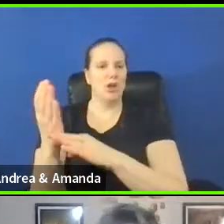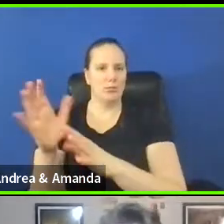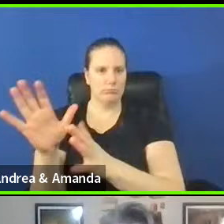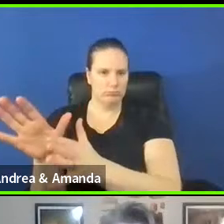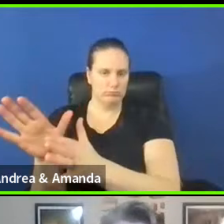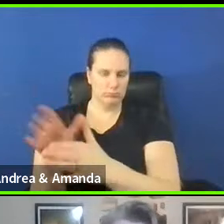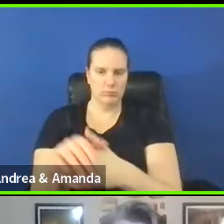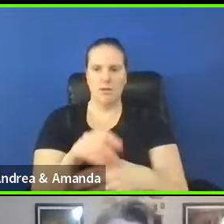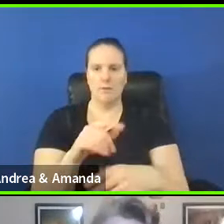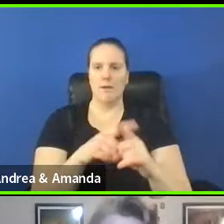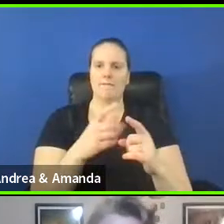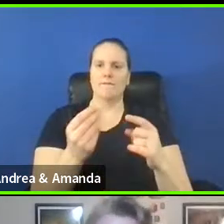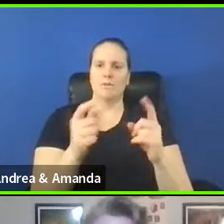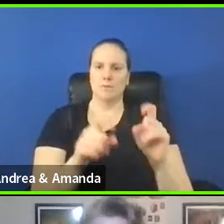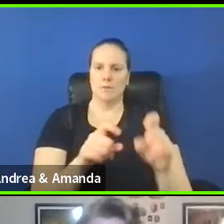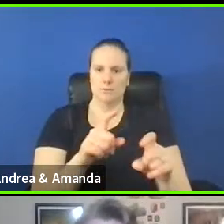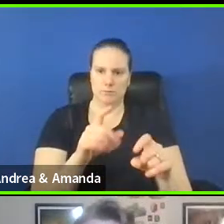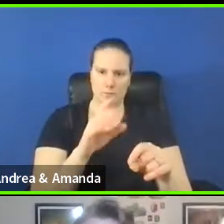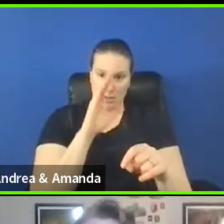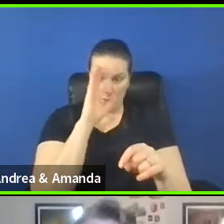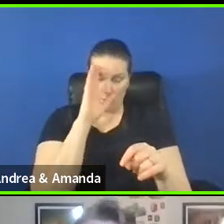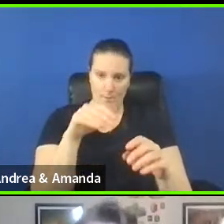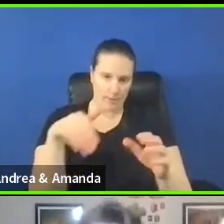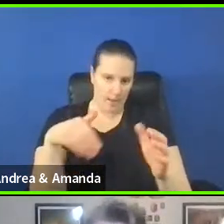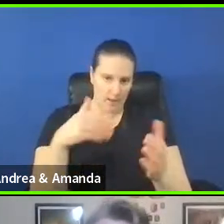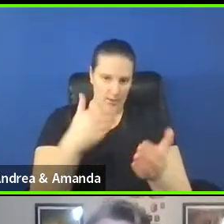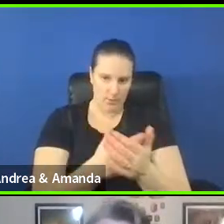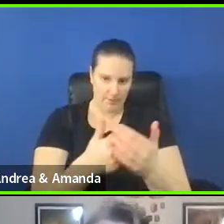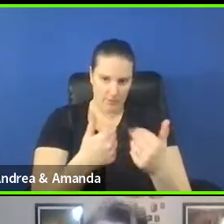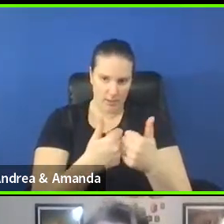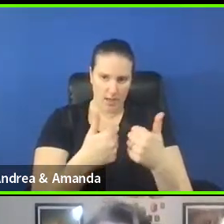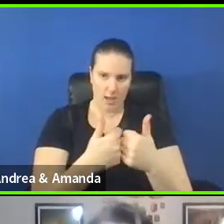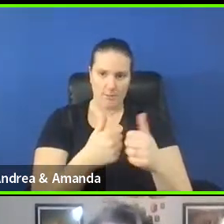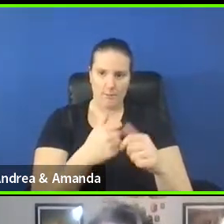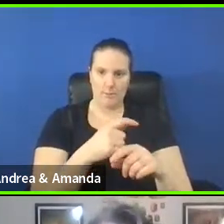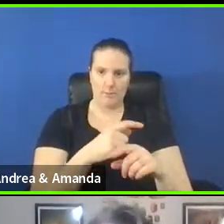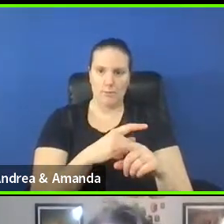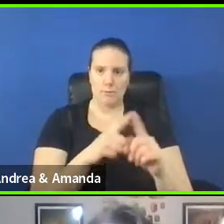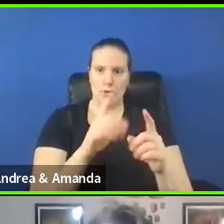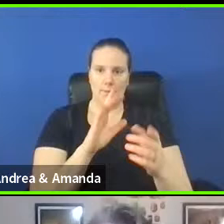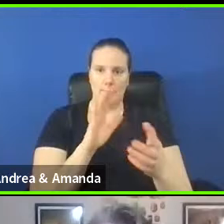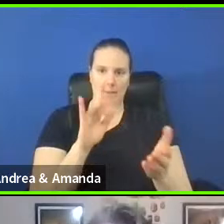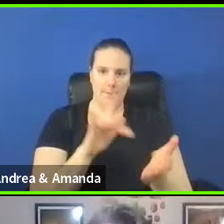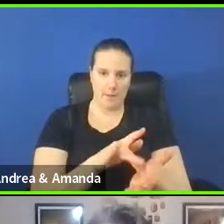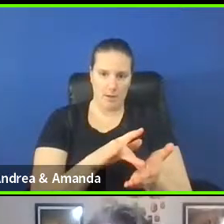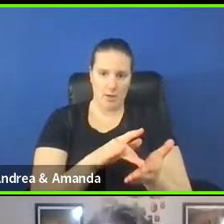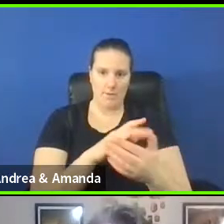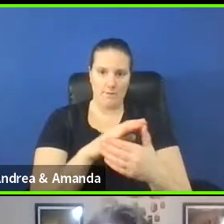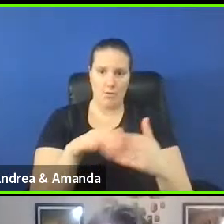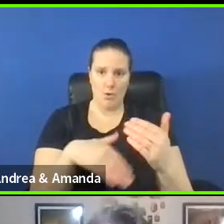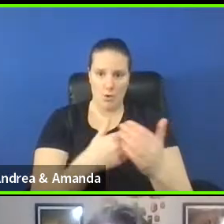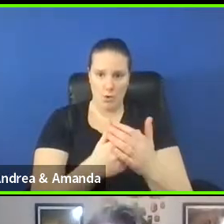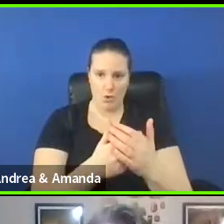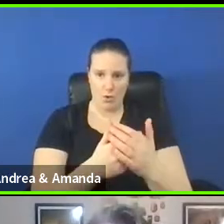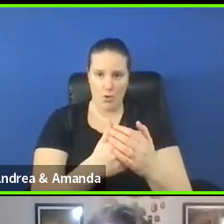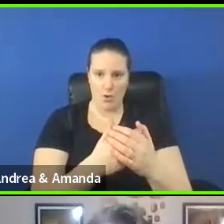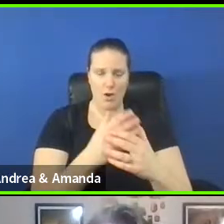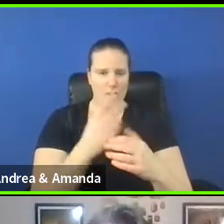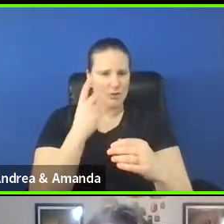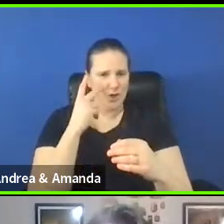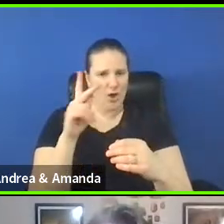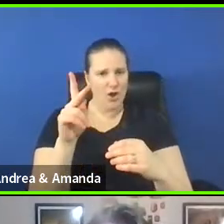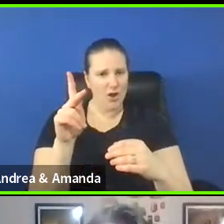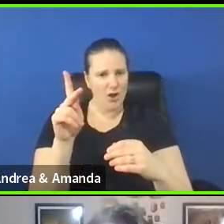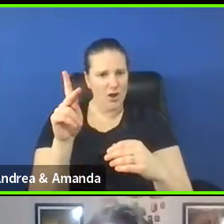I had a couple of questions, and I know that I'm late to the game here, so I'm coming in the middle of this all. And I saw, Kelly, in